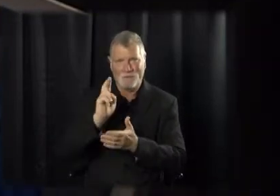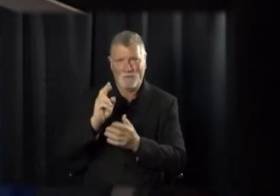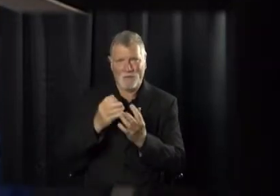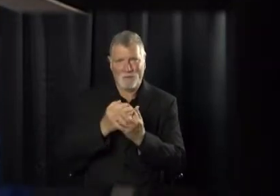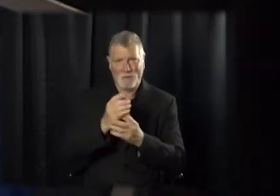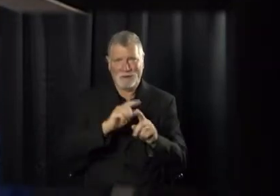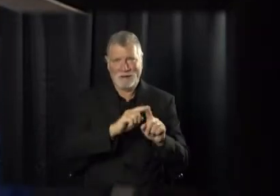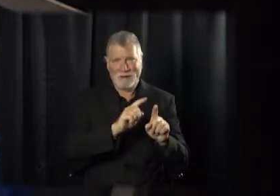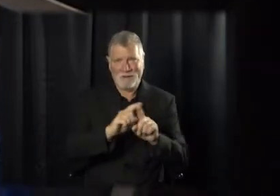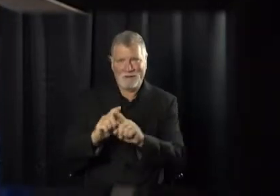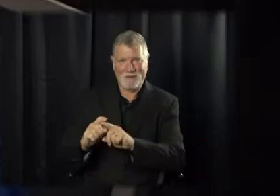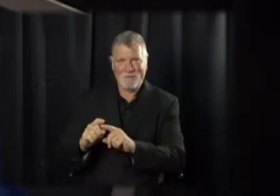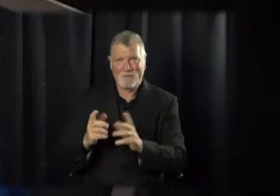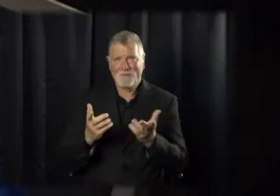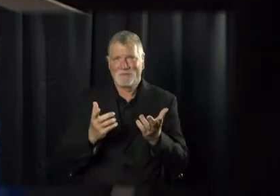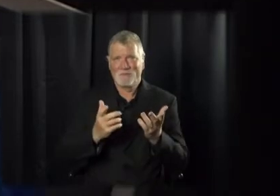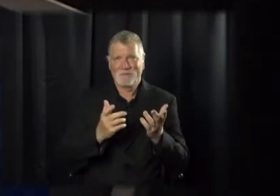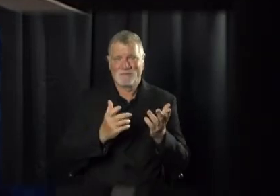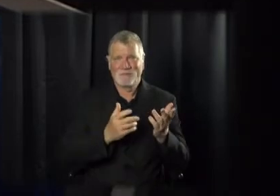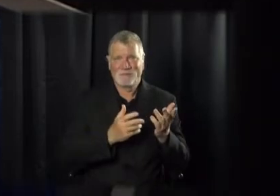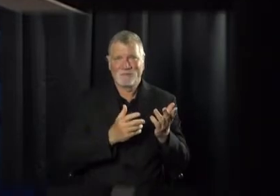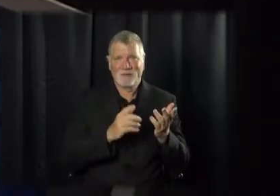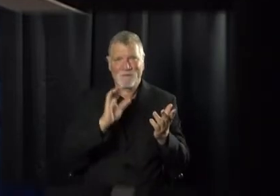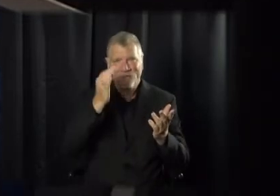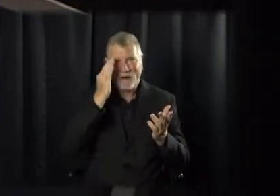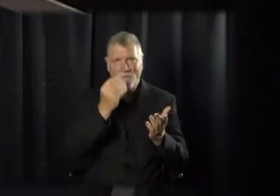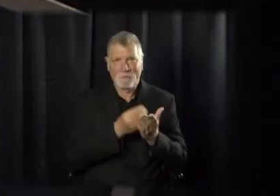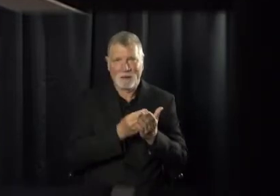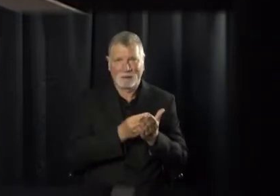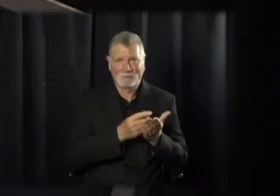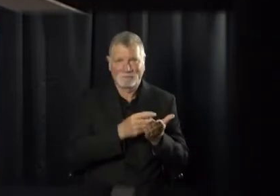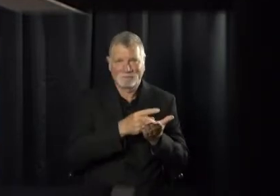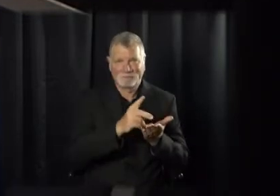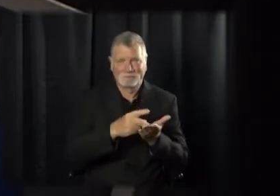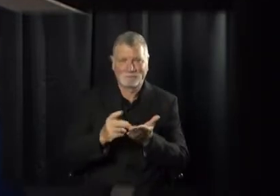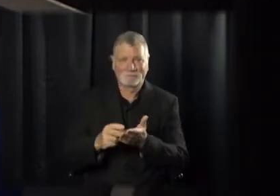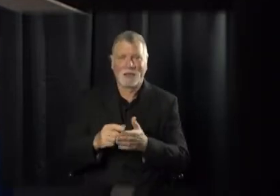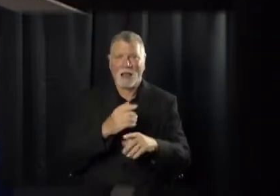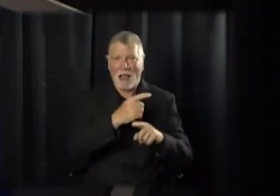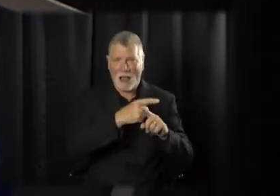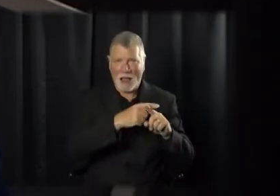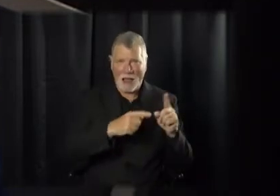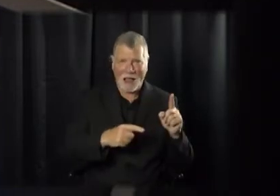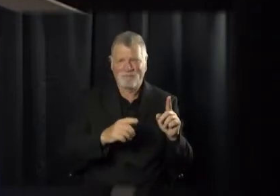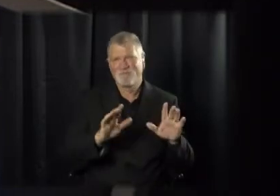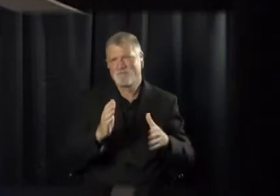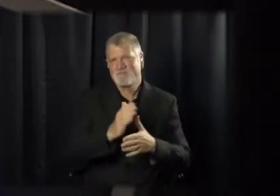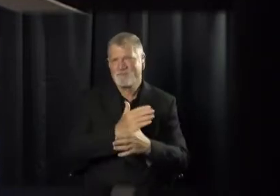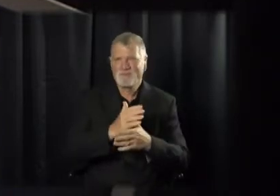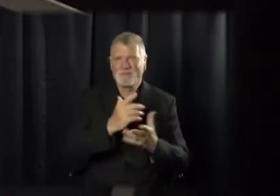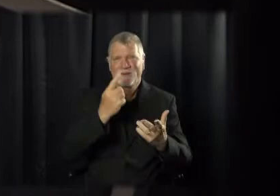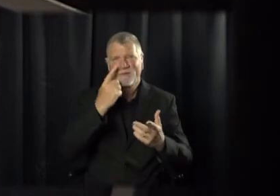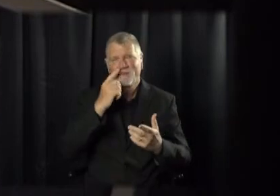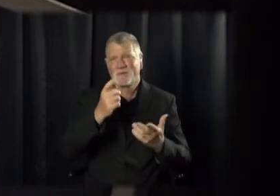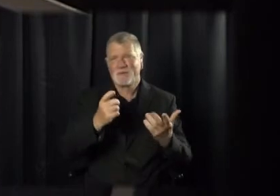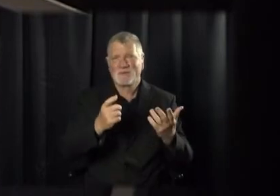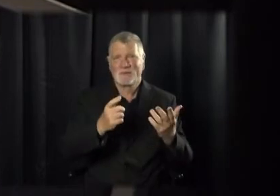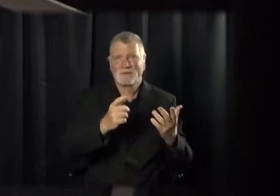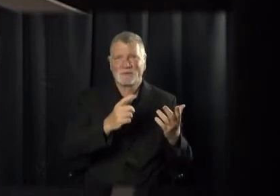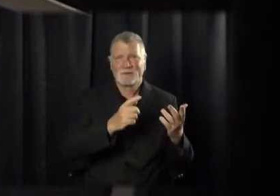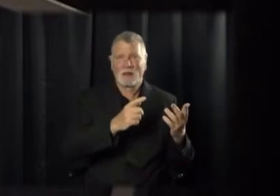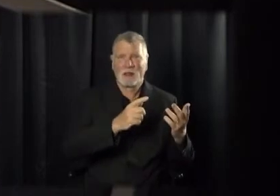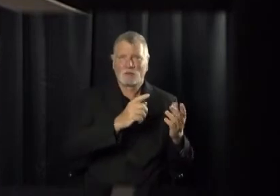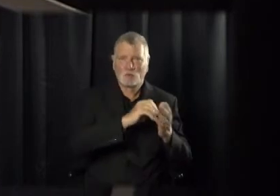through the different 3 federal stimulus packages, half for students, half, approximately $200 million for the